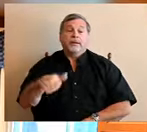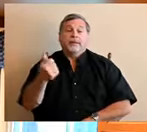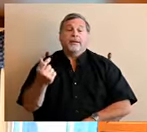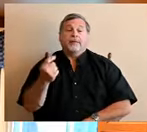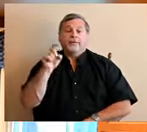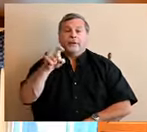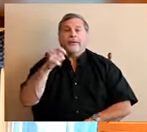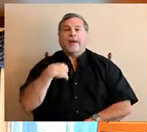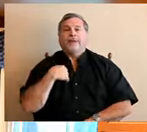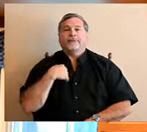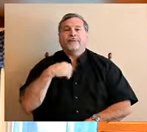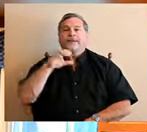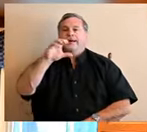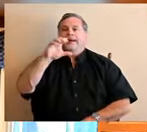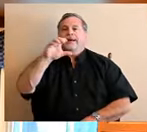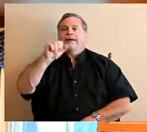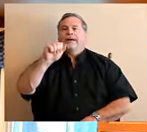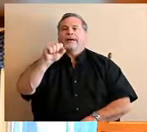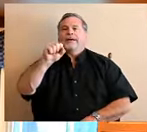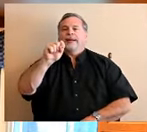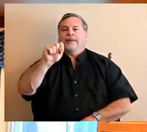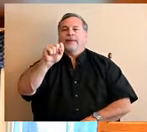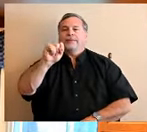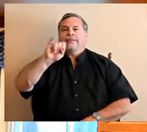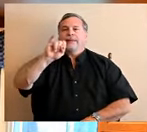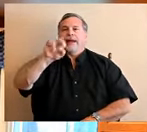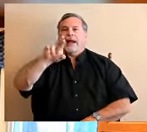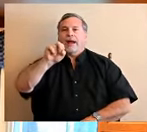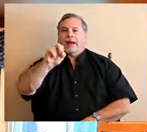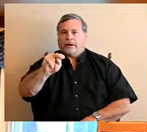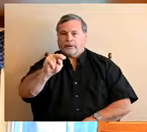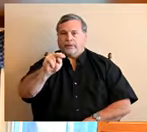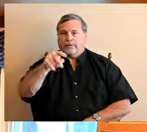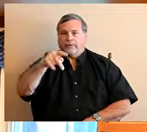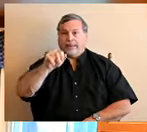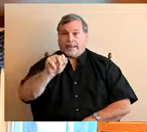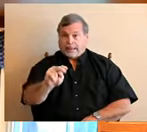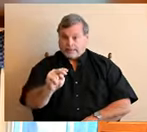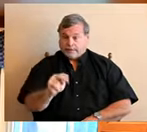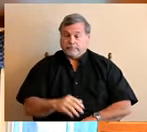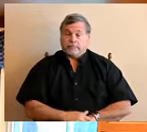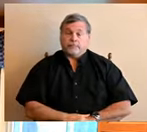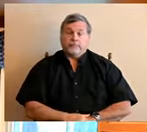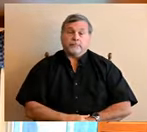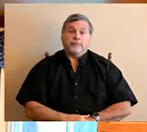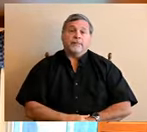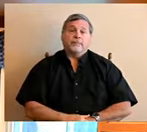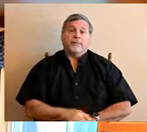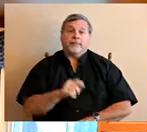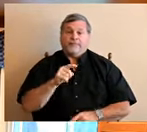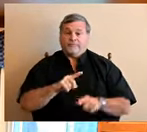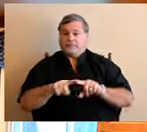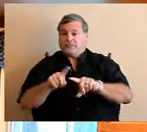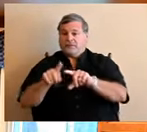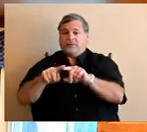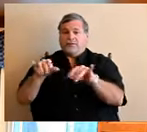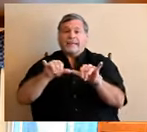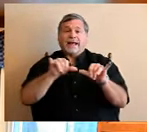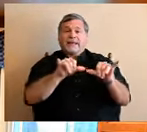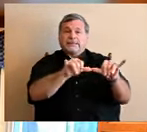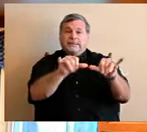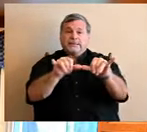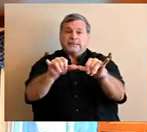that you should have, if you don't have, cast iron skillet. Now they come in different